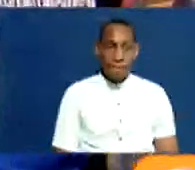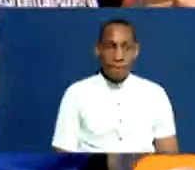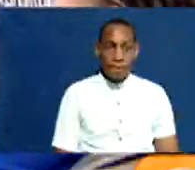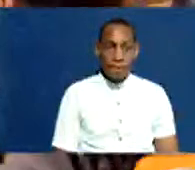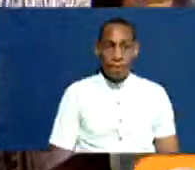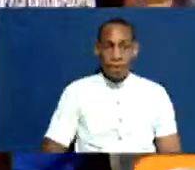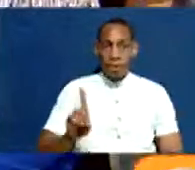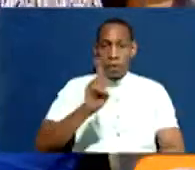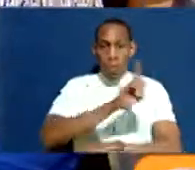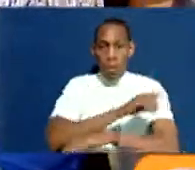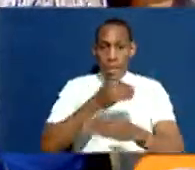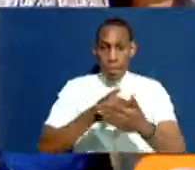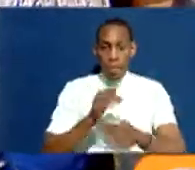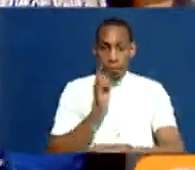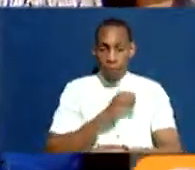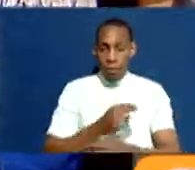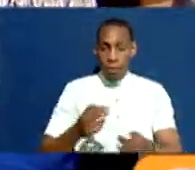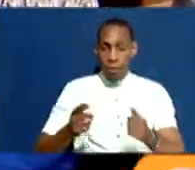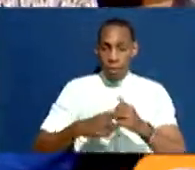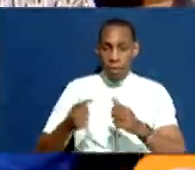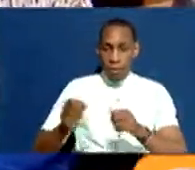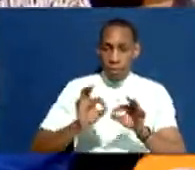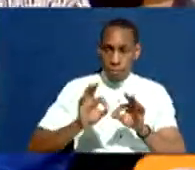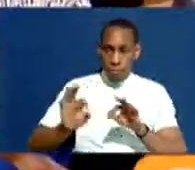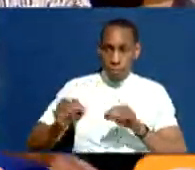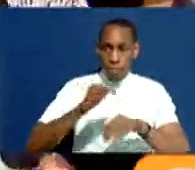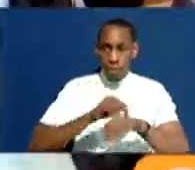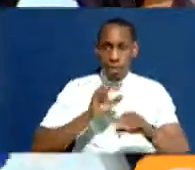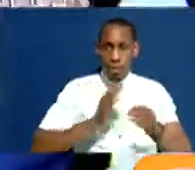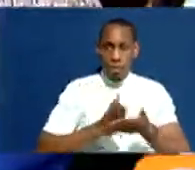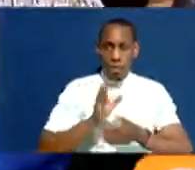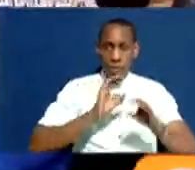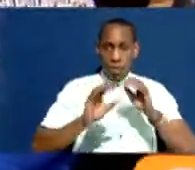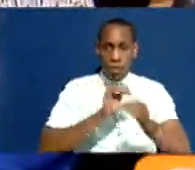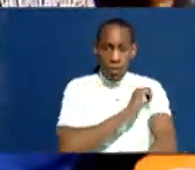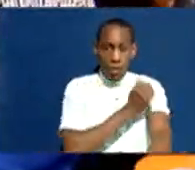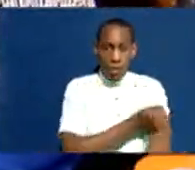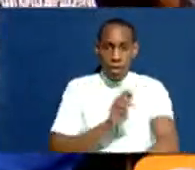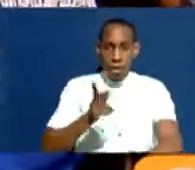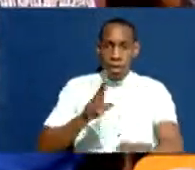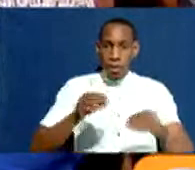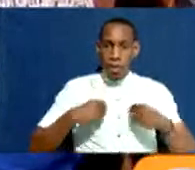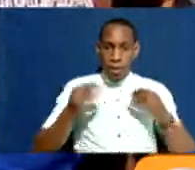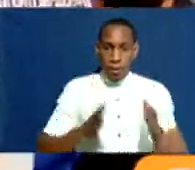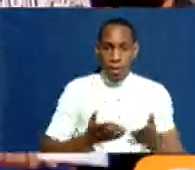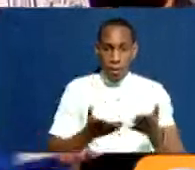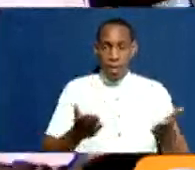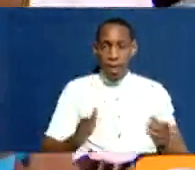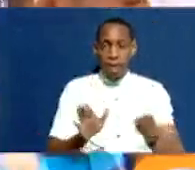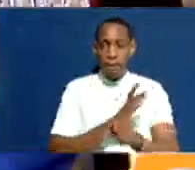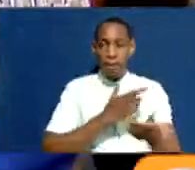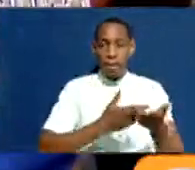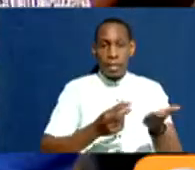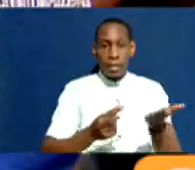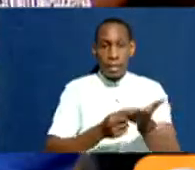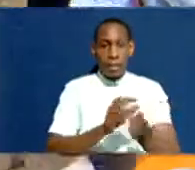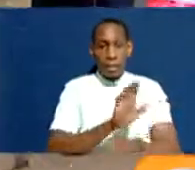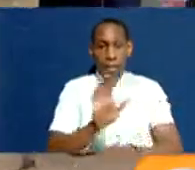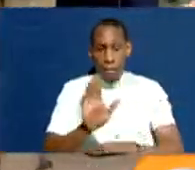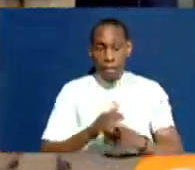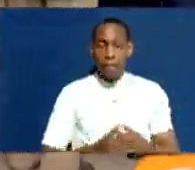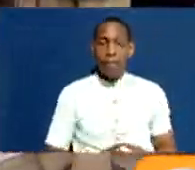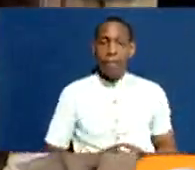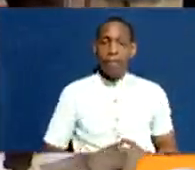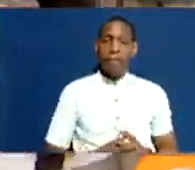A day before the lapse of the 6 months extension by the Communication Authority of Kenya to allow Kenyans to fully register their SIM cards,